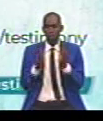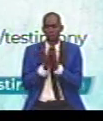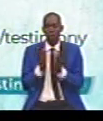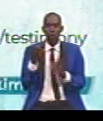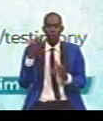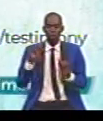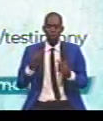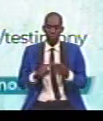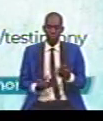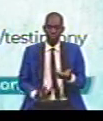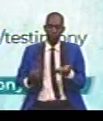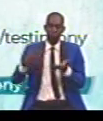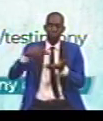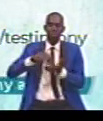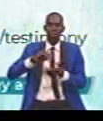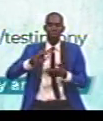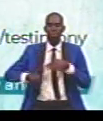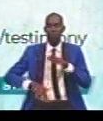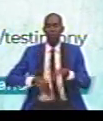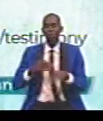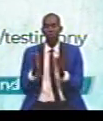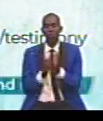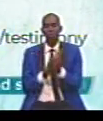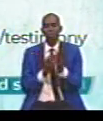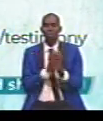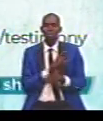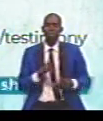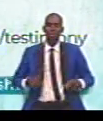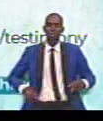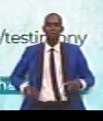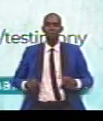and walk. Praise the Lord."